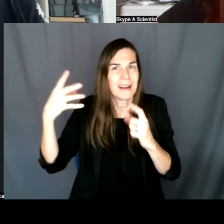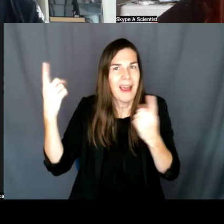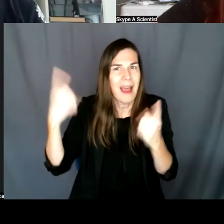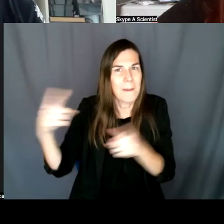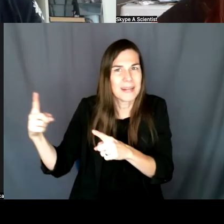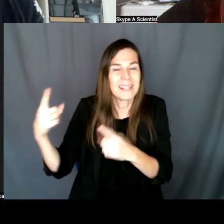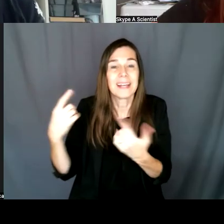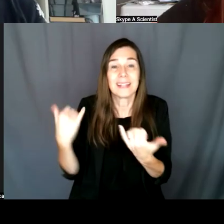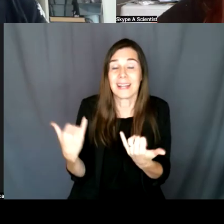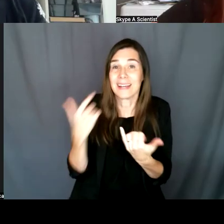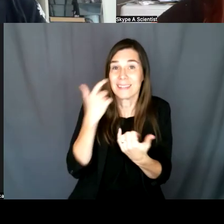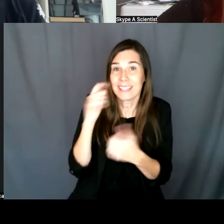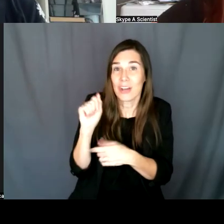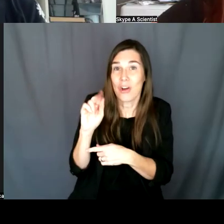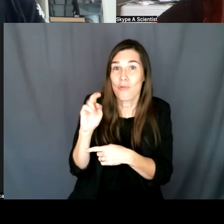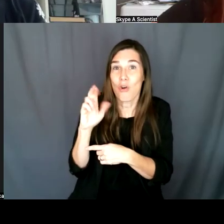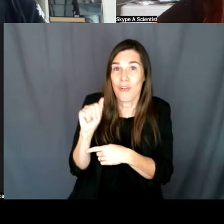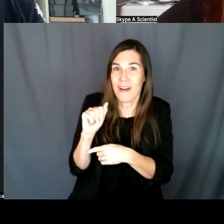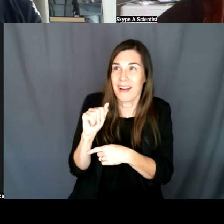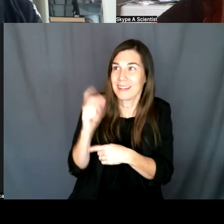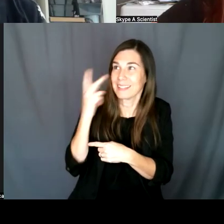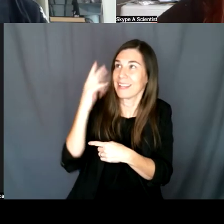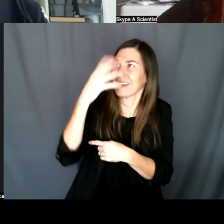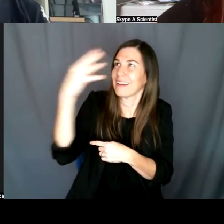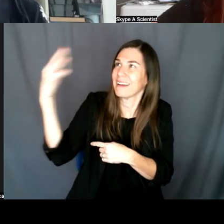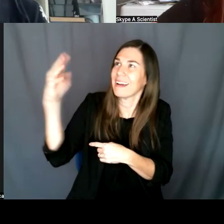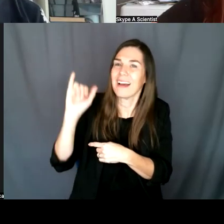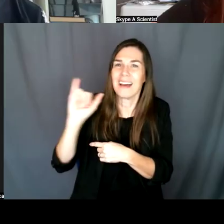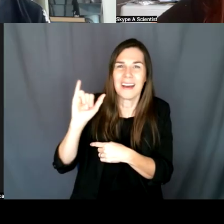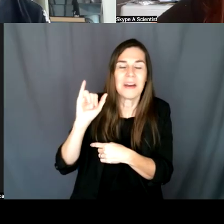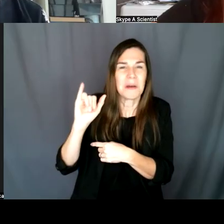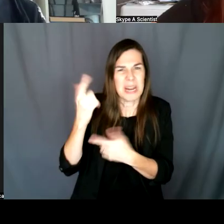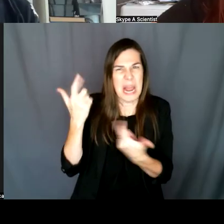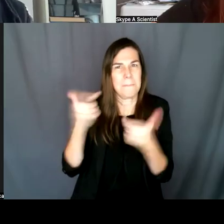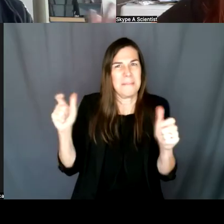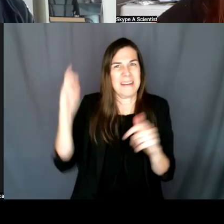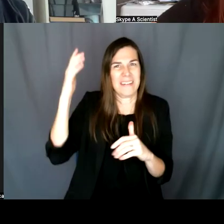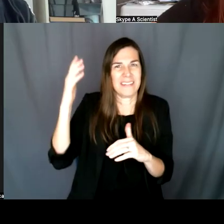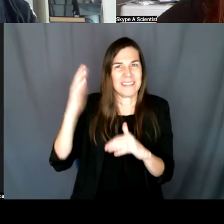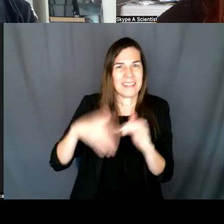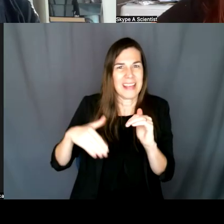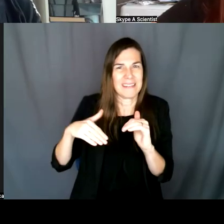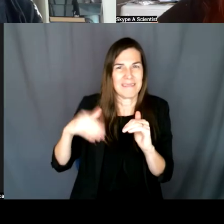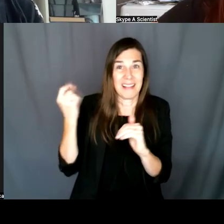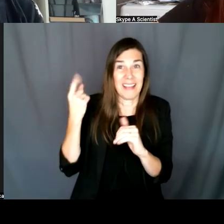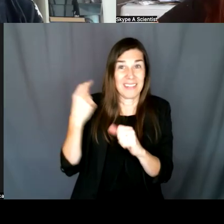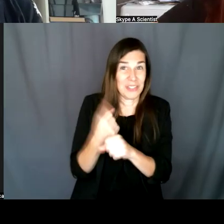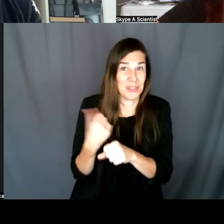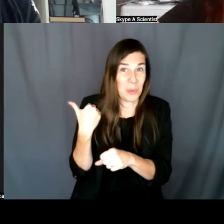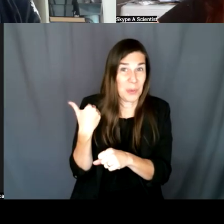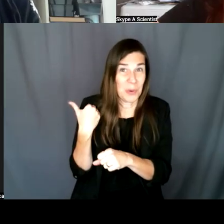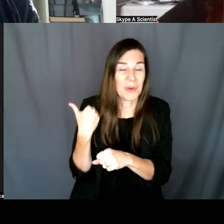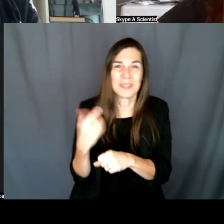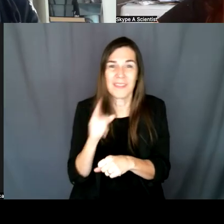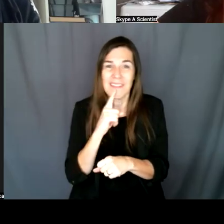this past time, the the coronal ejections have been even bigger than I think they were 11 years ago. So we've gotten